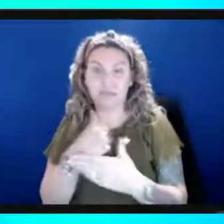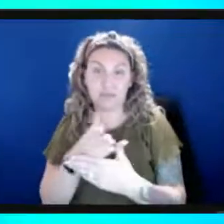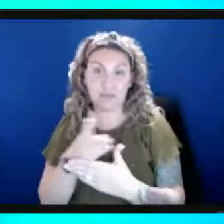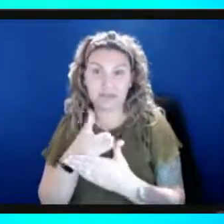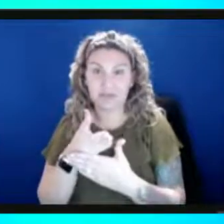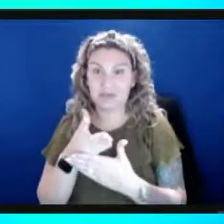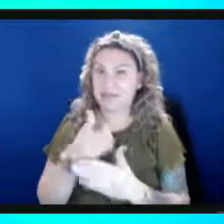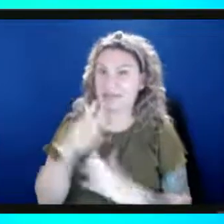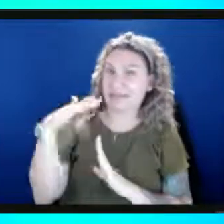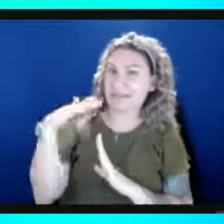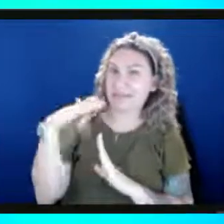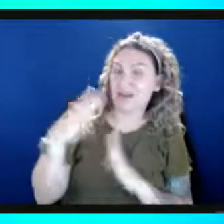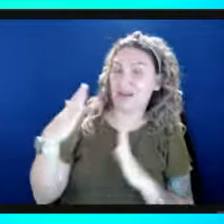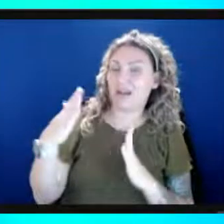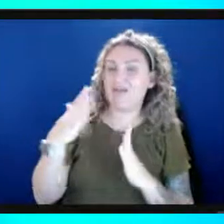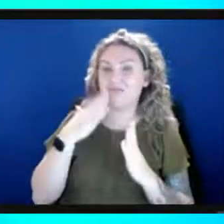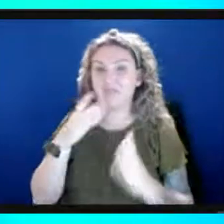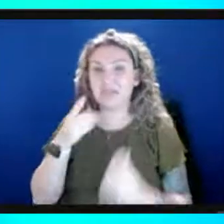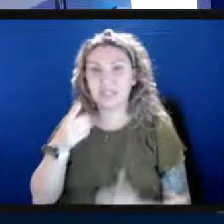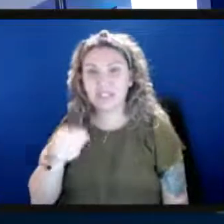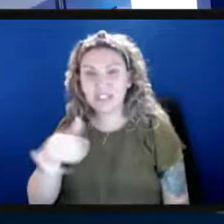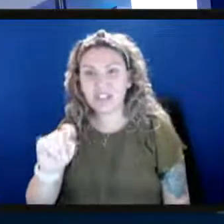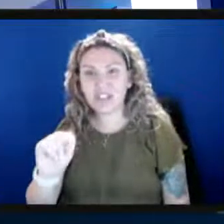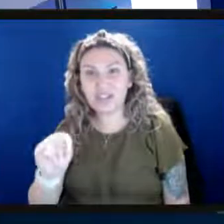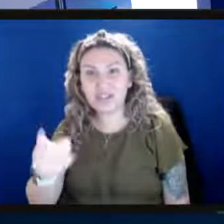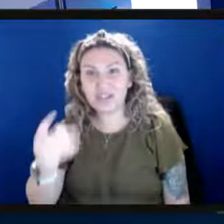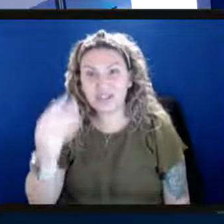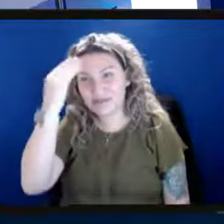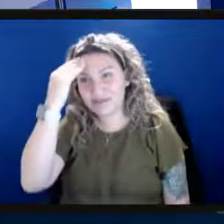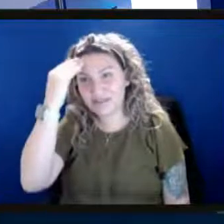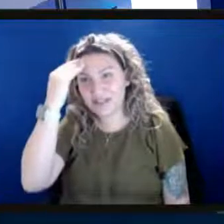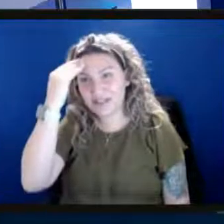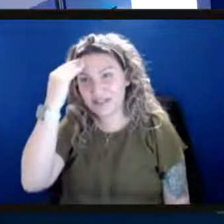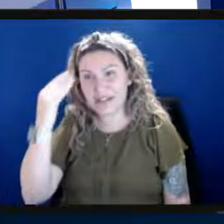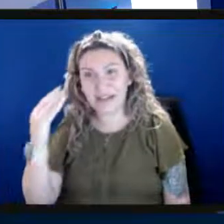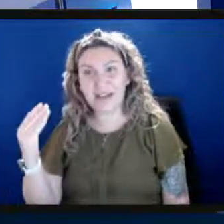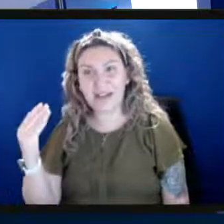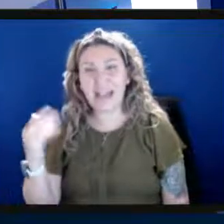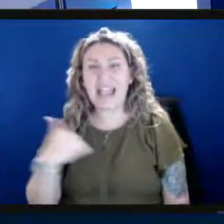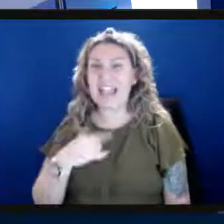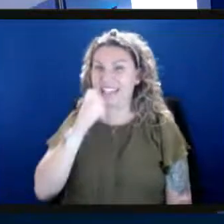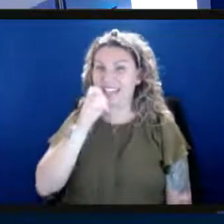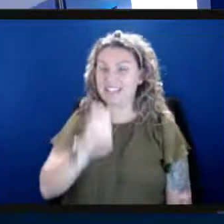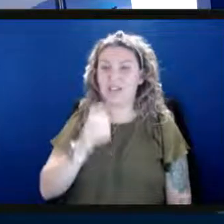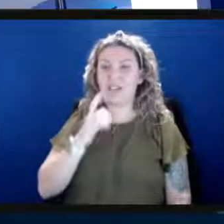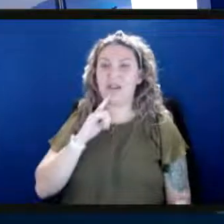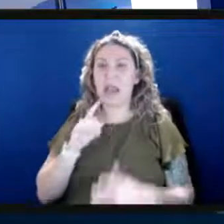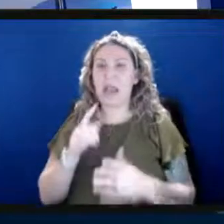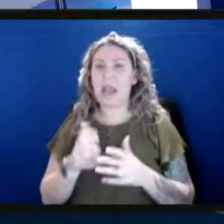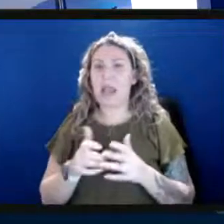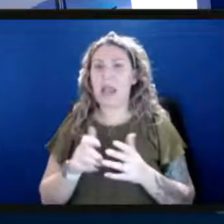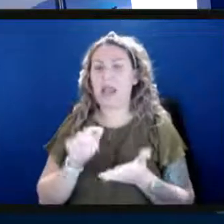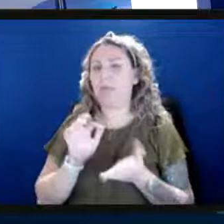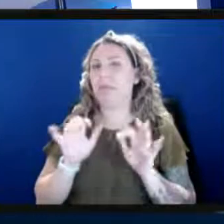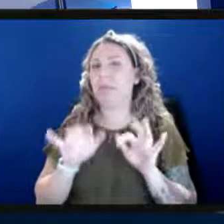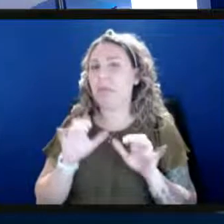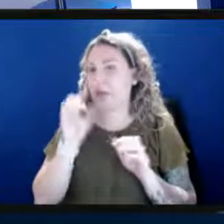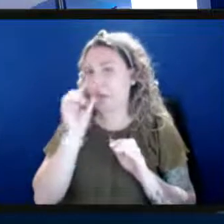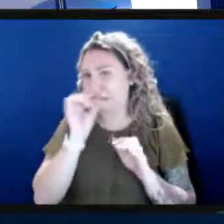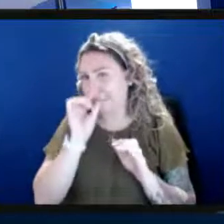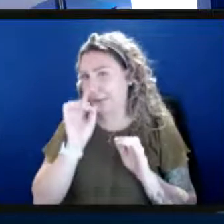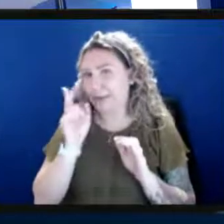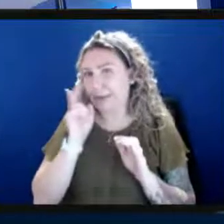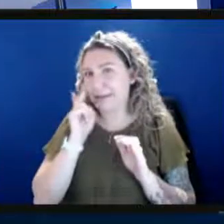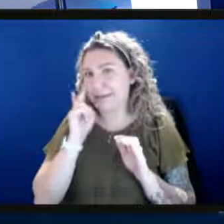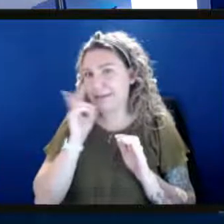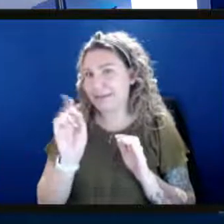where we are. And you don't know, Sergeant, either, where we rank? I do not. I'm quickly typing into Google here to see if Okay, well,